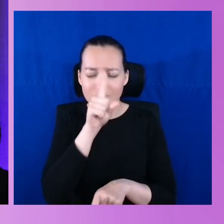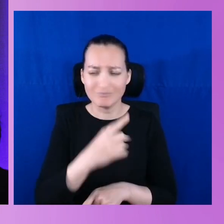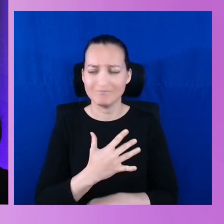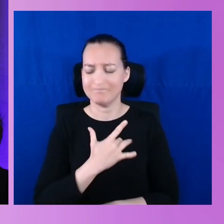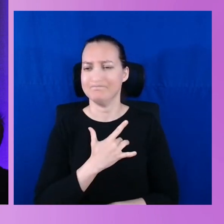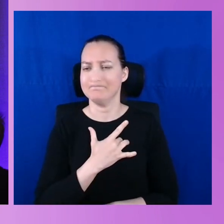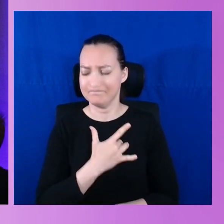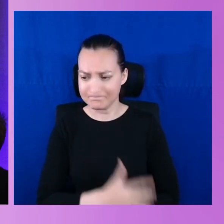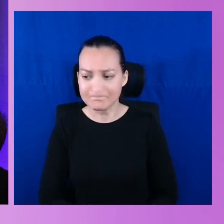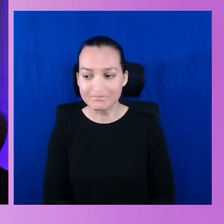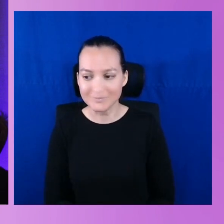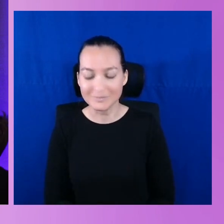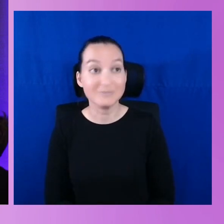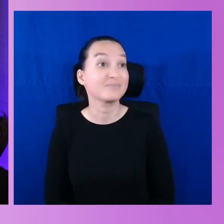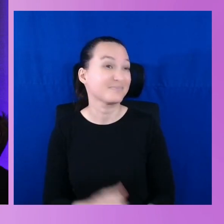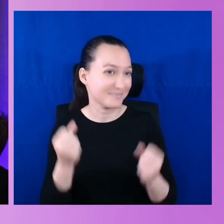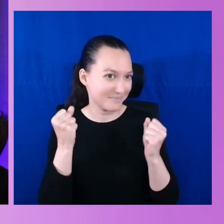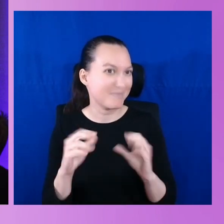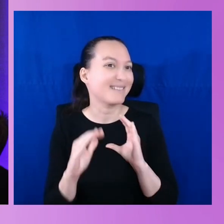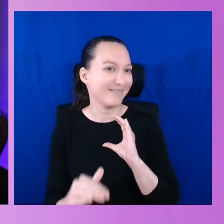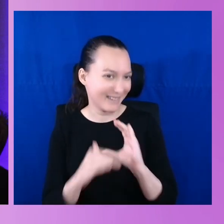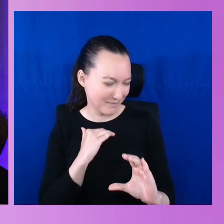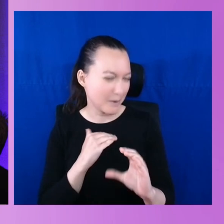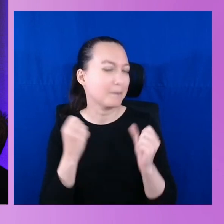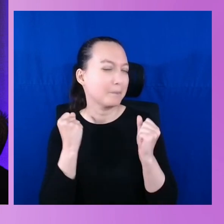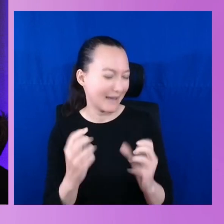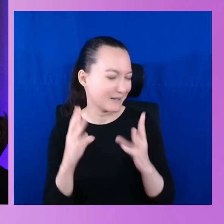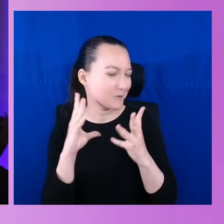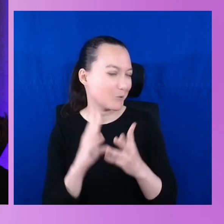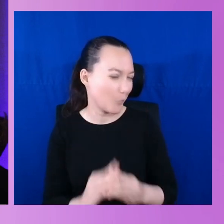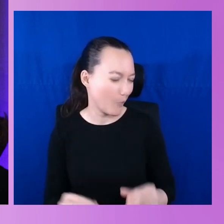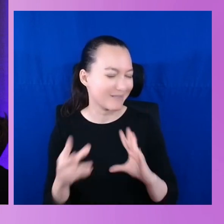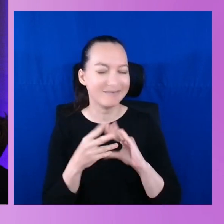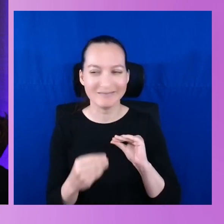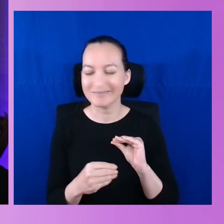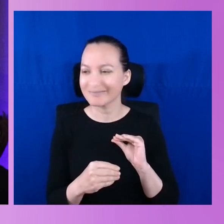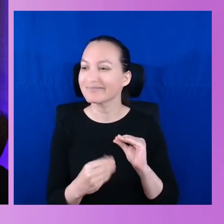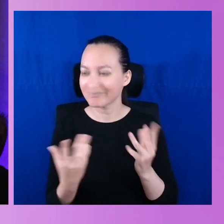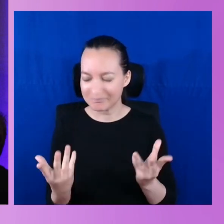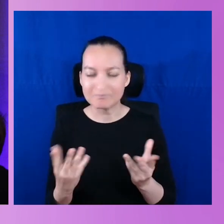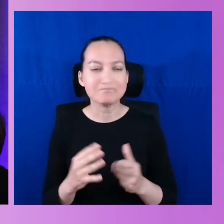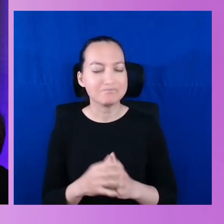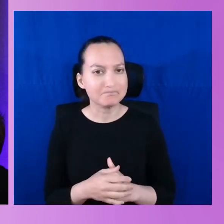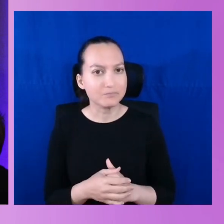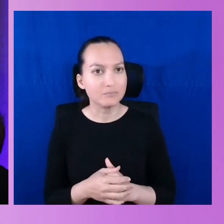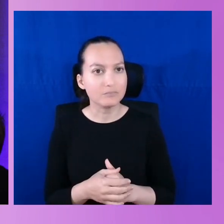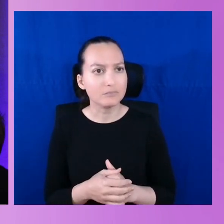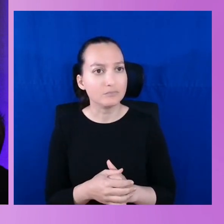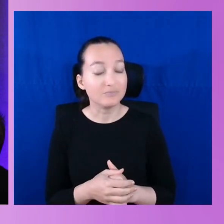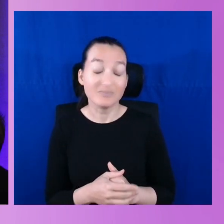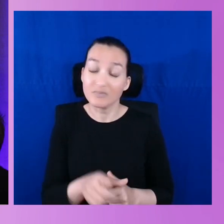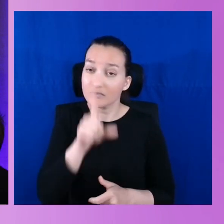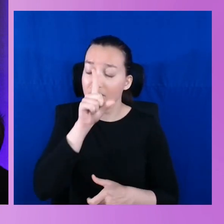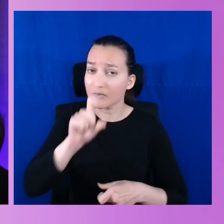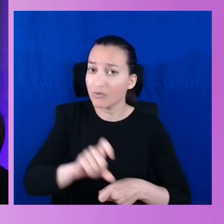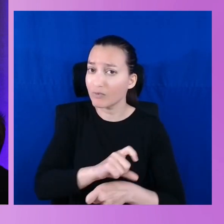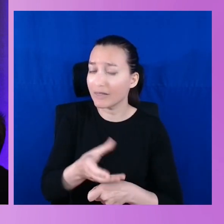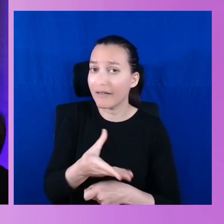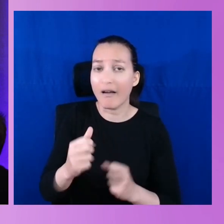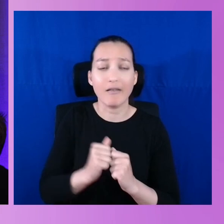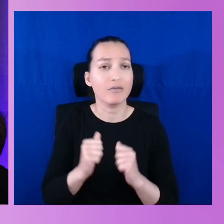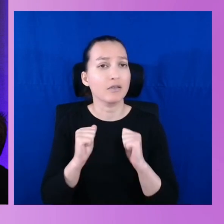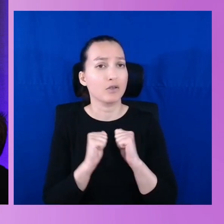Yes, we get a lot of those mails and a lot of those stories. I think that's, it's a very real thing. I launched a